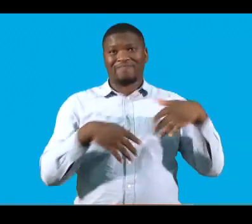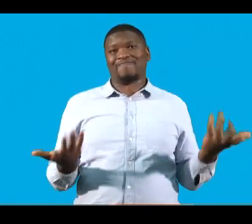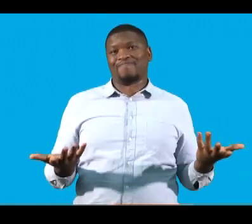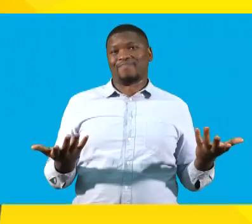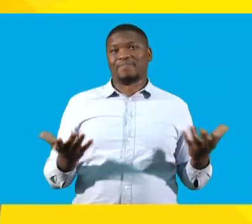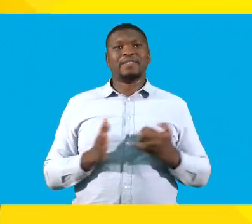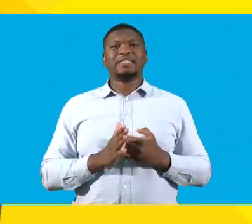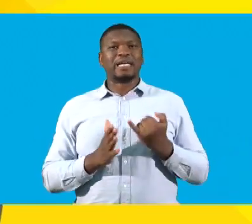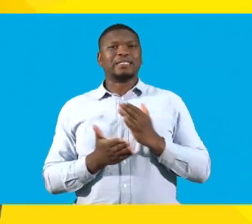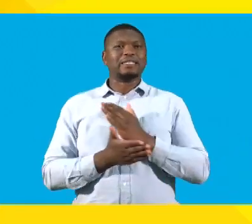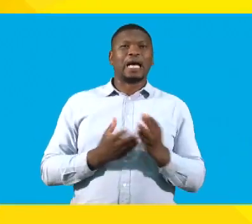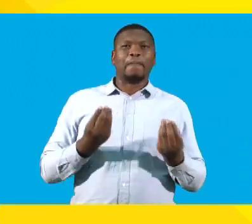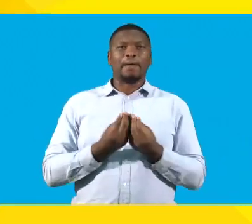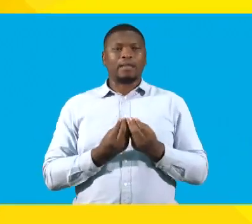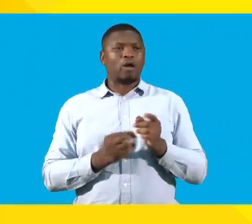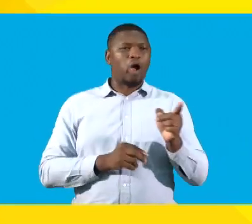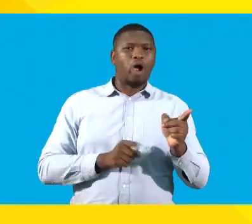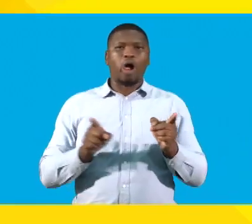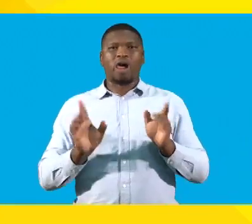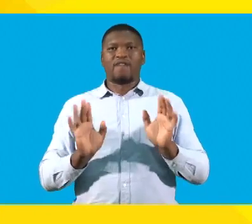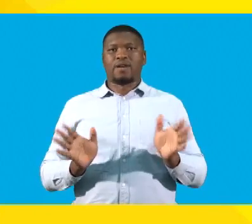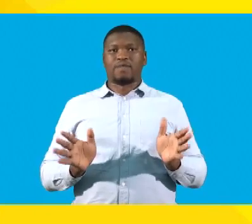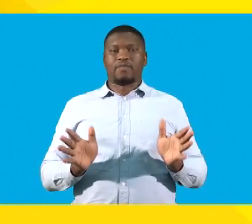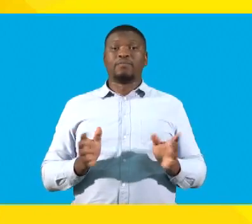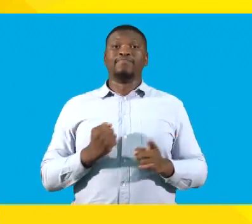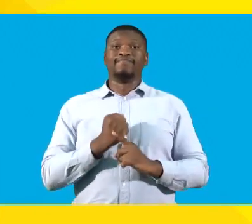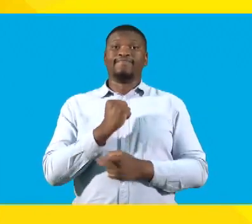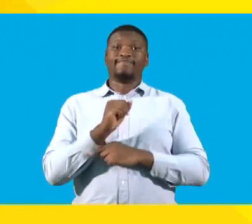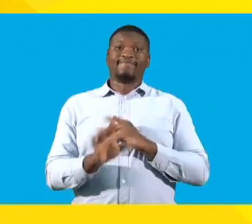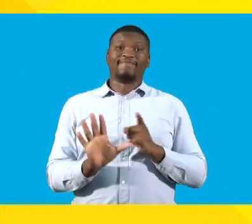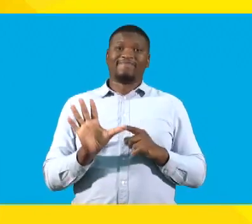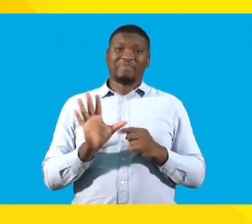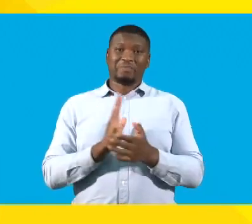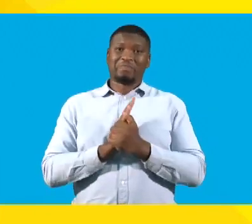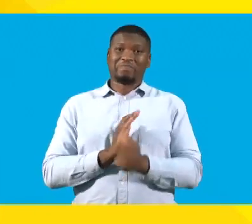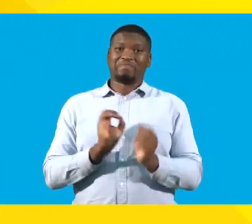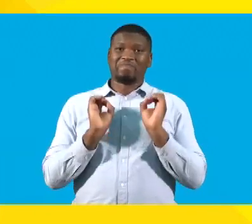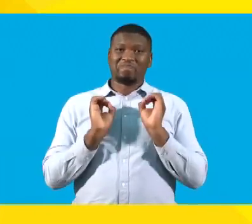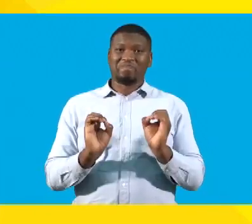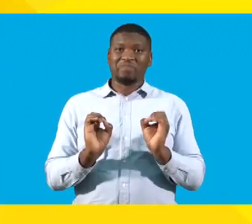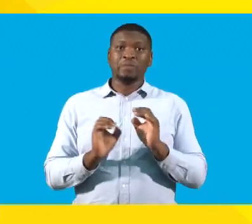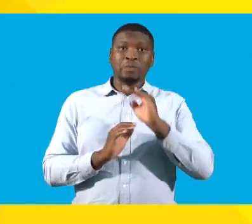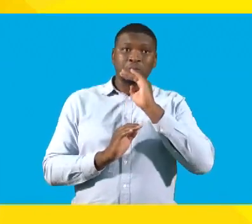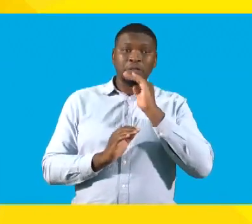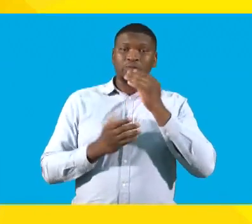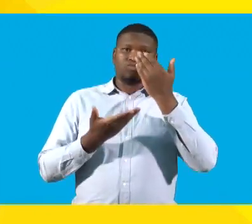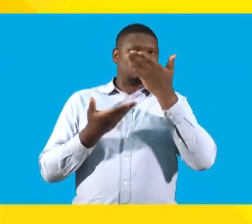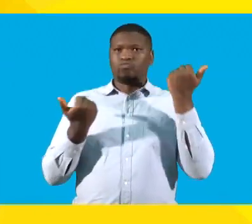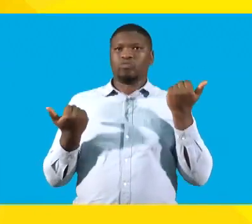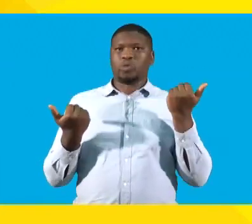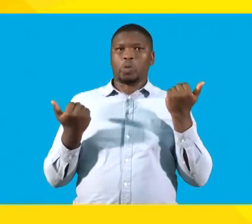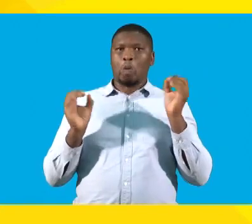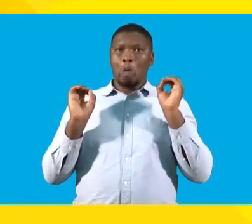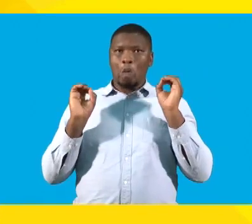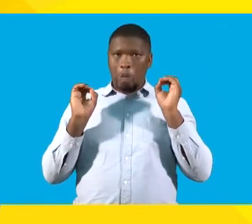are basically just hinting at some correct aspects of the novel. And inadequate says that you do not